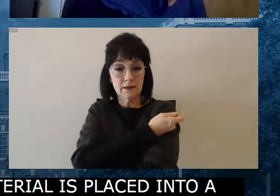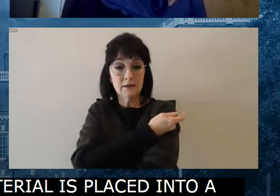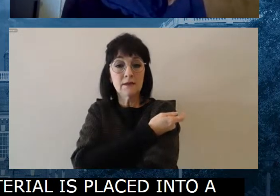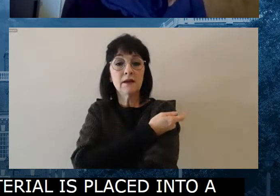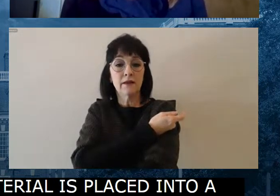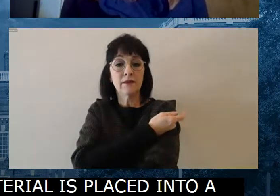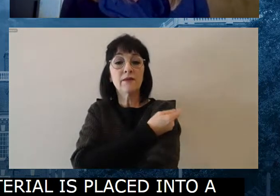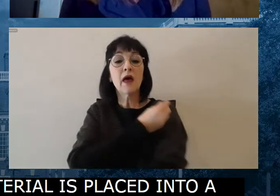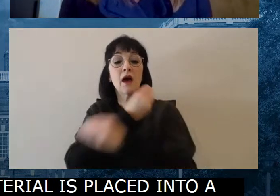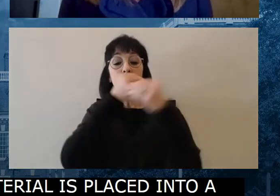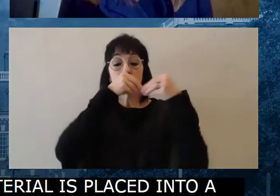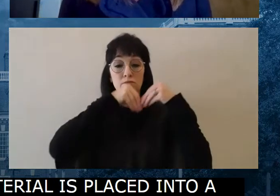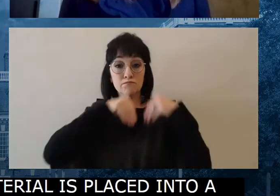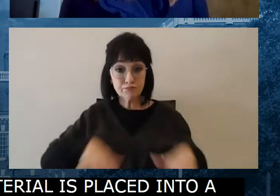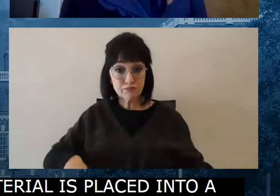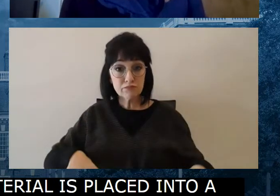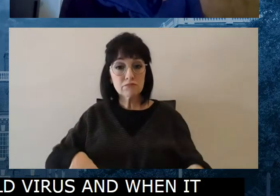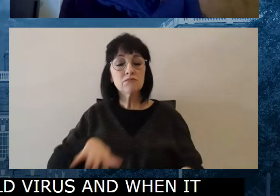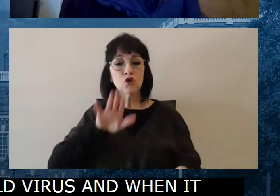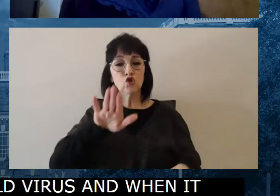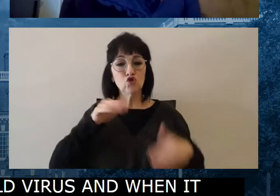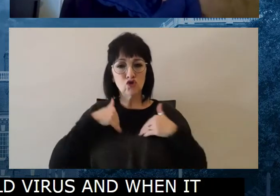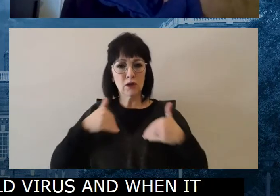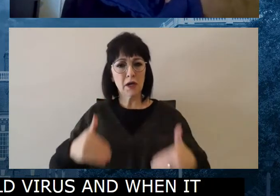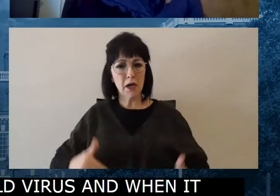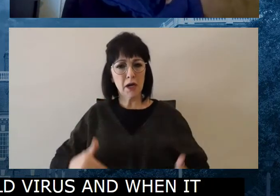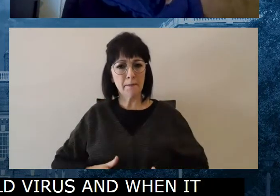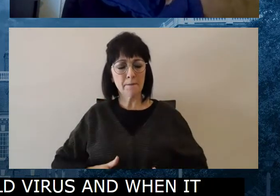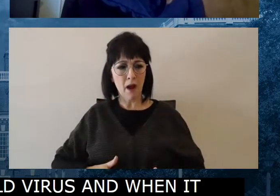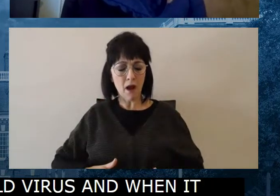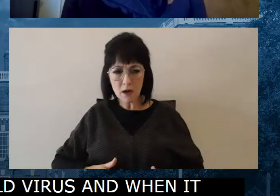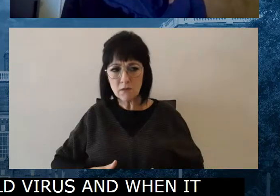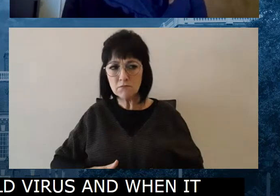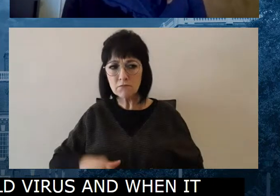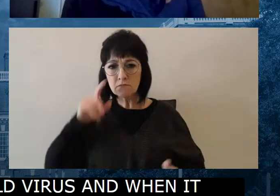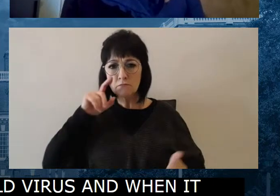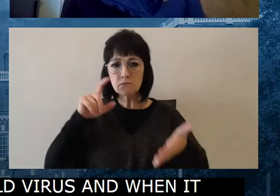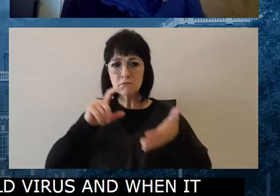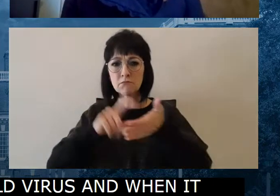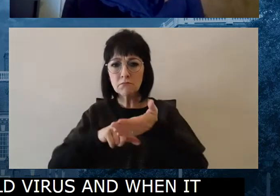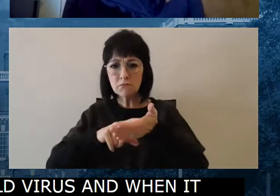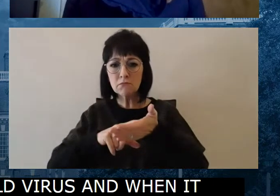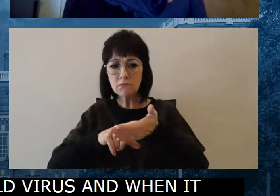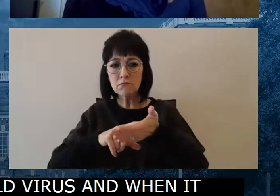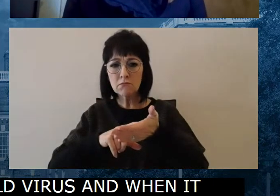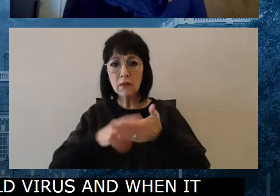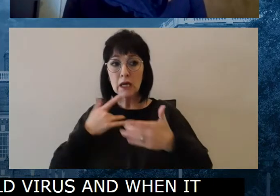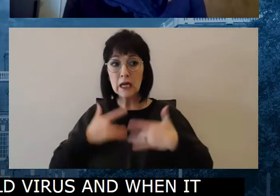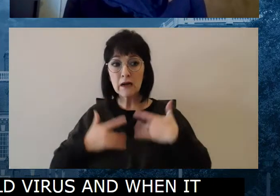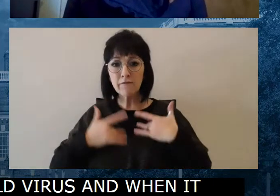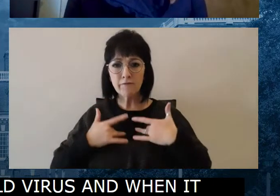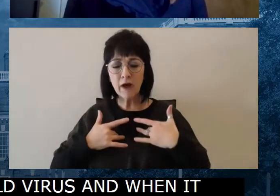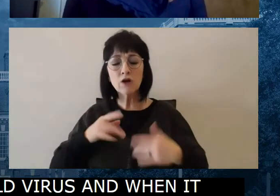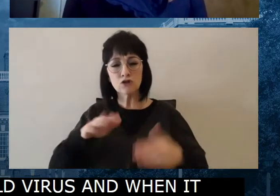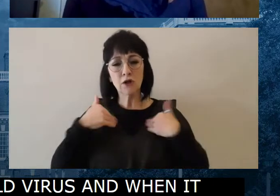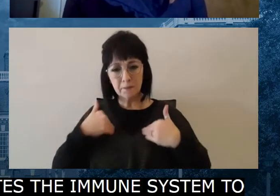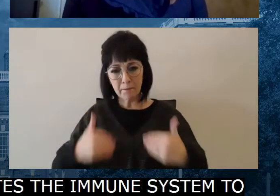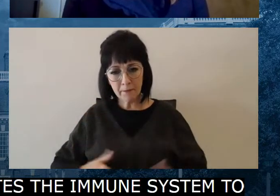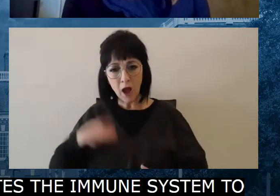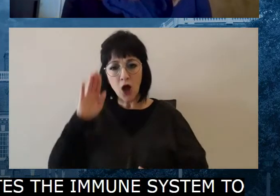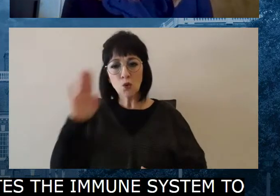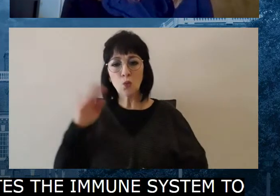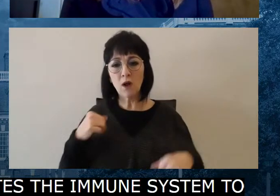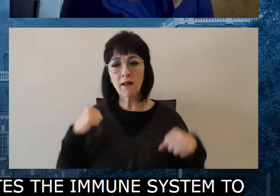activates the immune system to create immune protection against